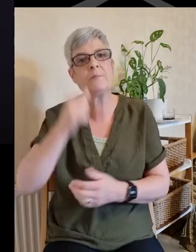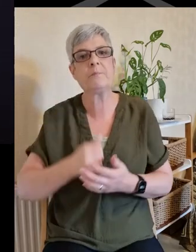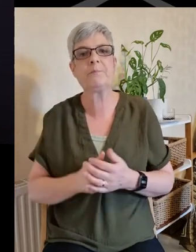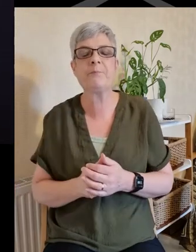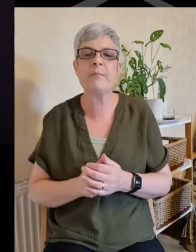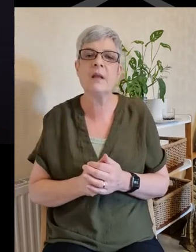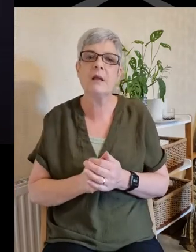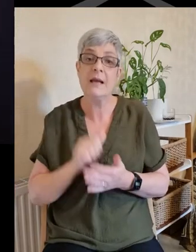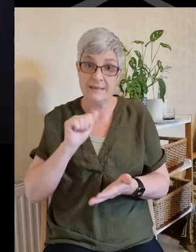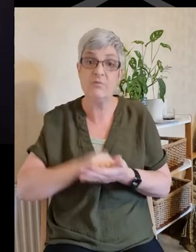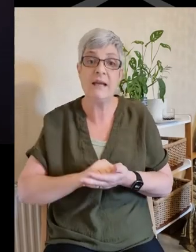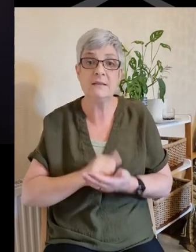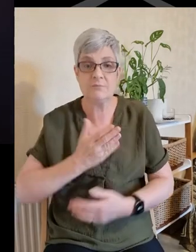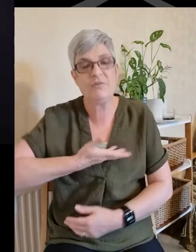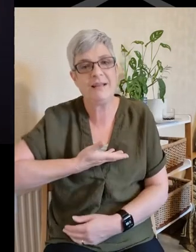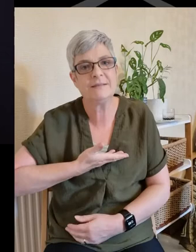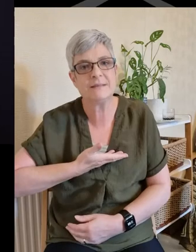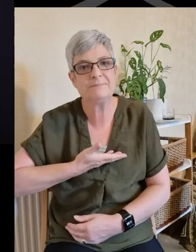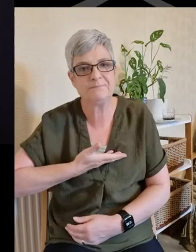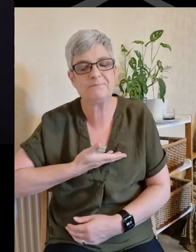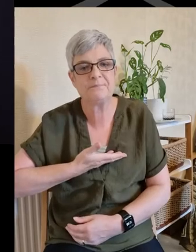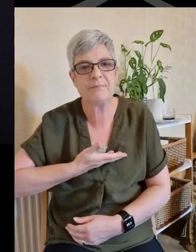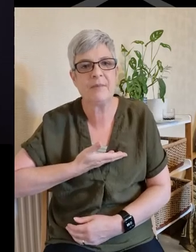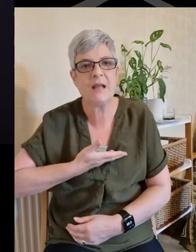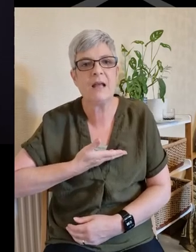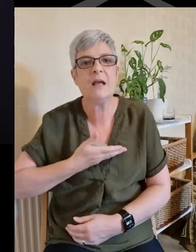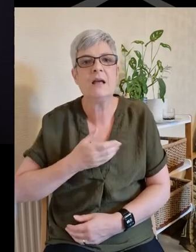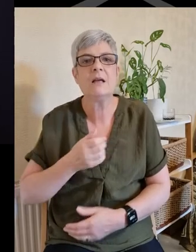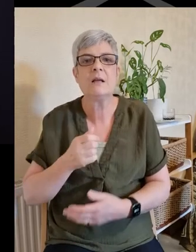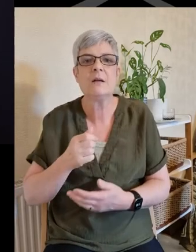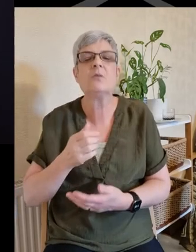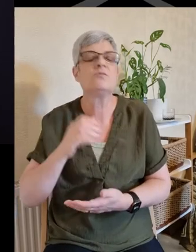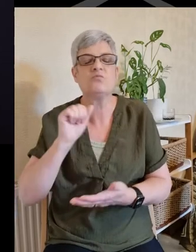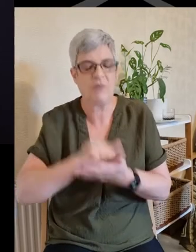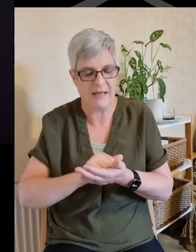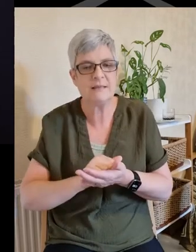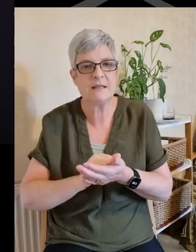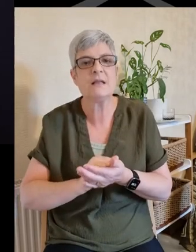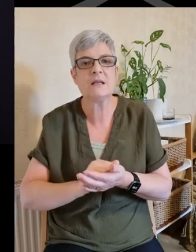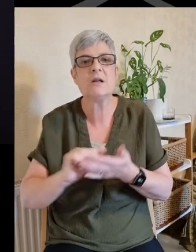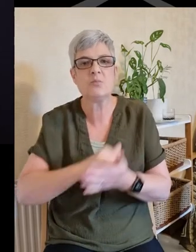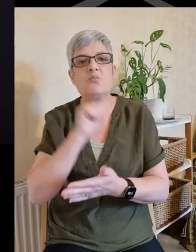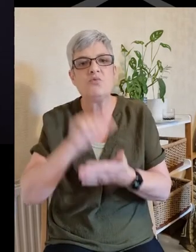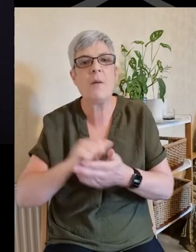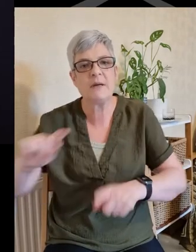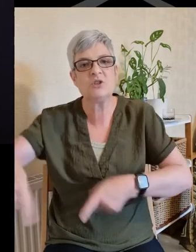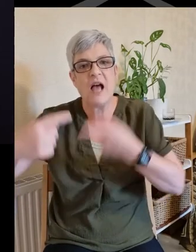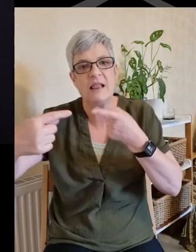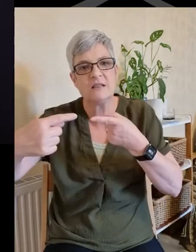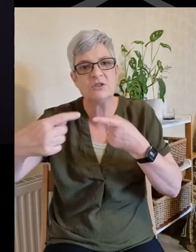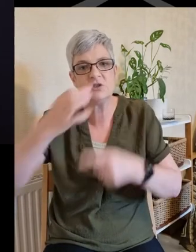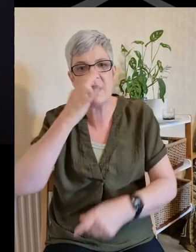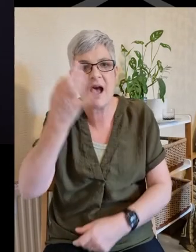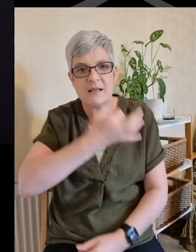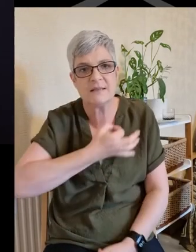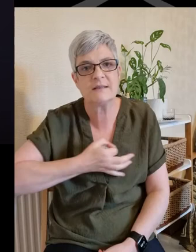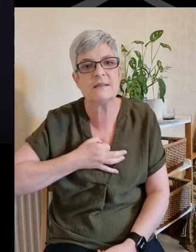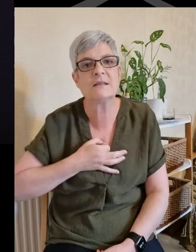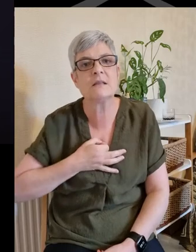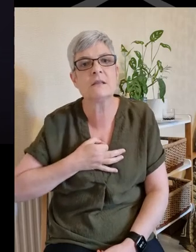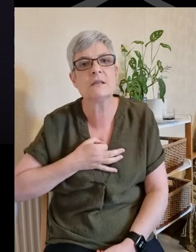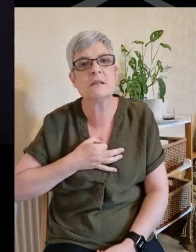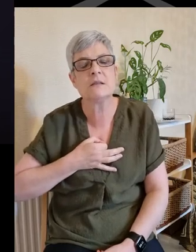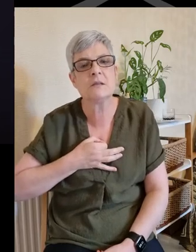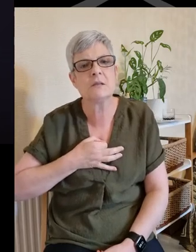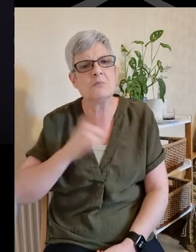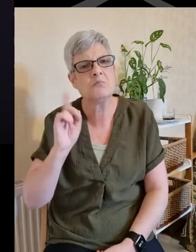It is a right and a proper challenge to ask ourselves if our